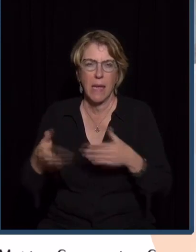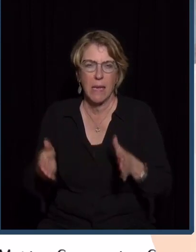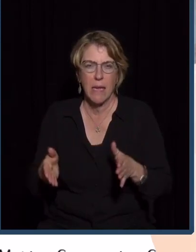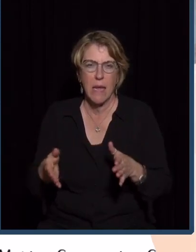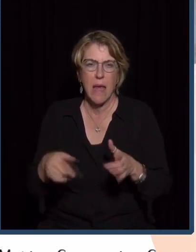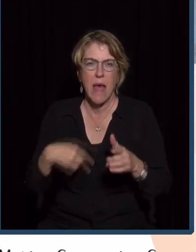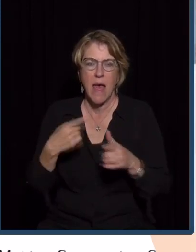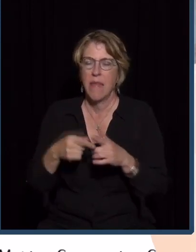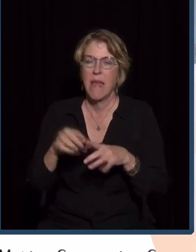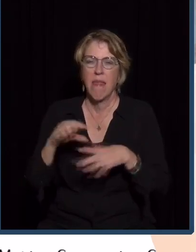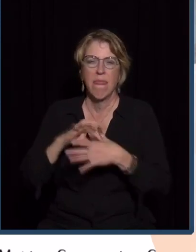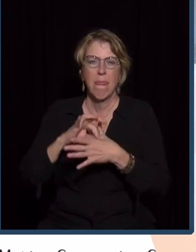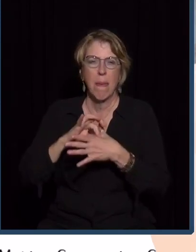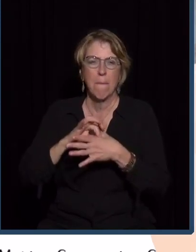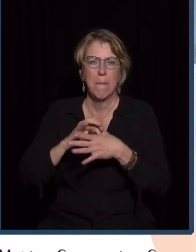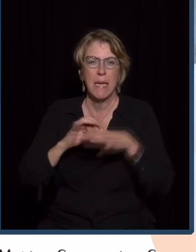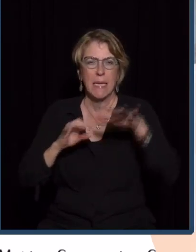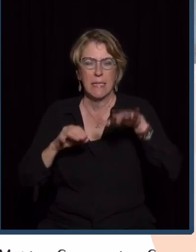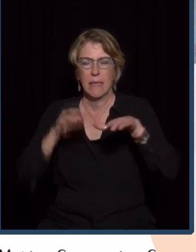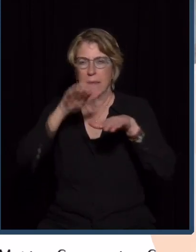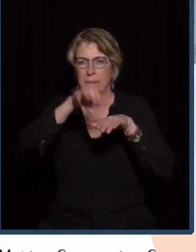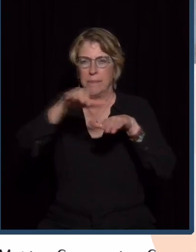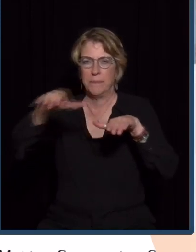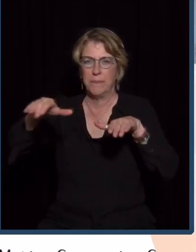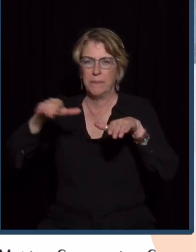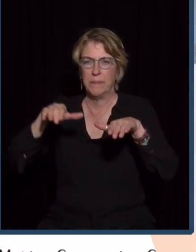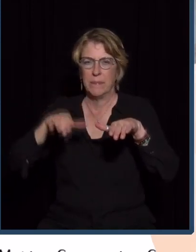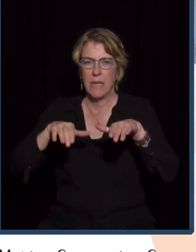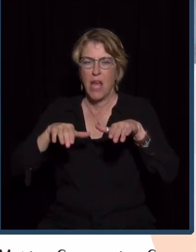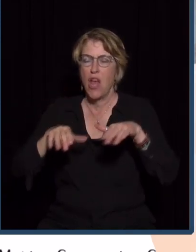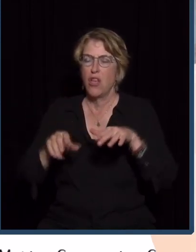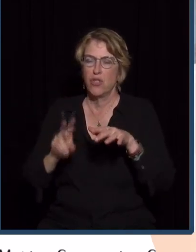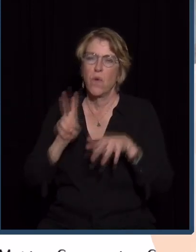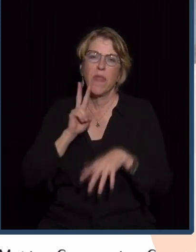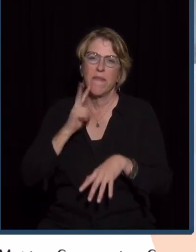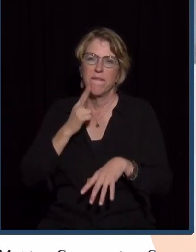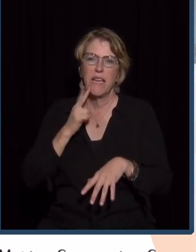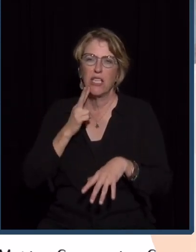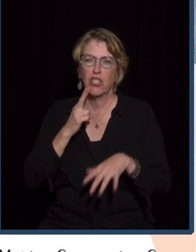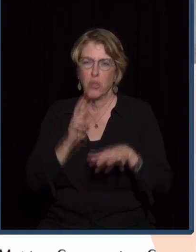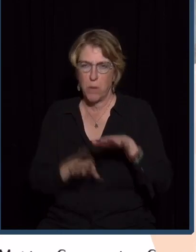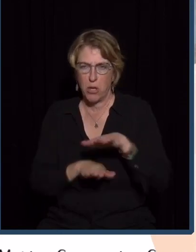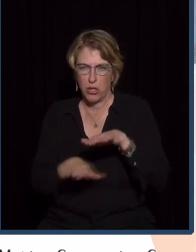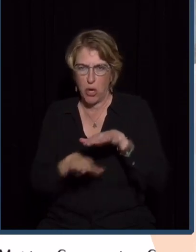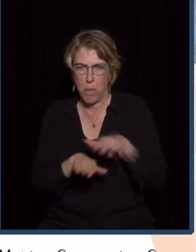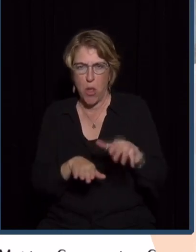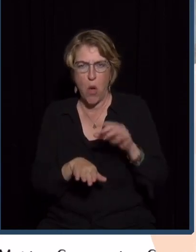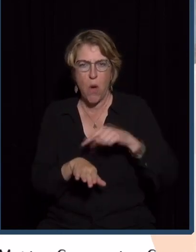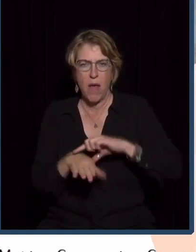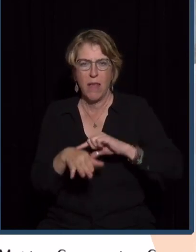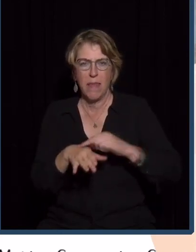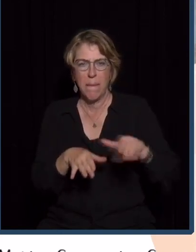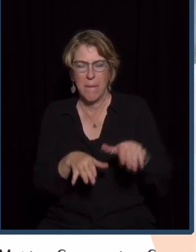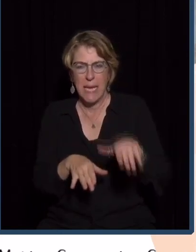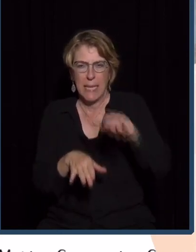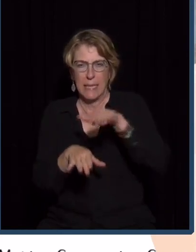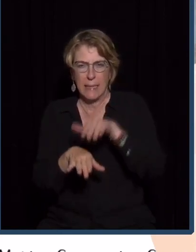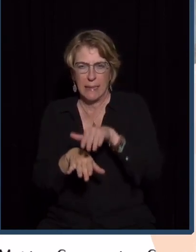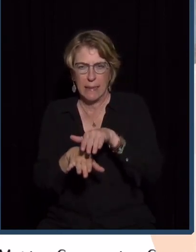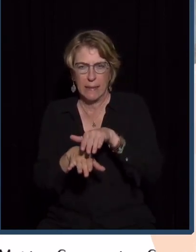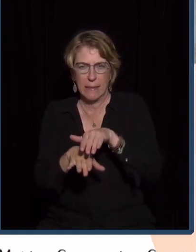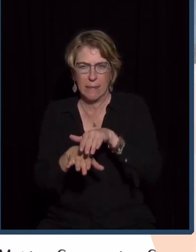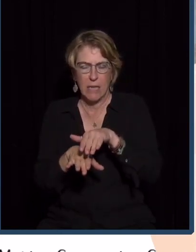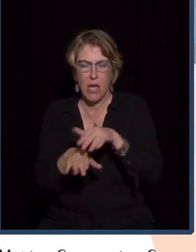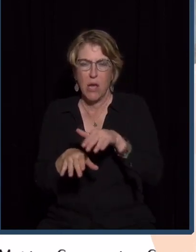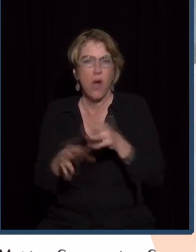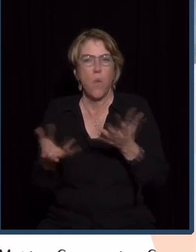up top, so the veggies are underneath, to keep it off the bottom of the pan. Almost like a homemade roasting rack with